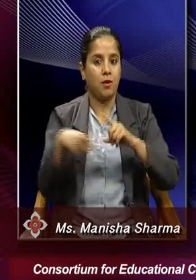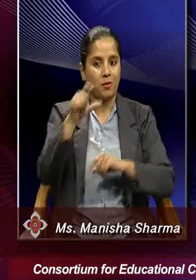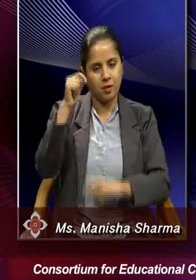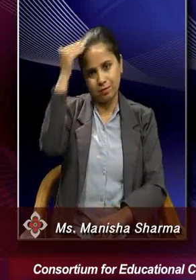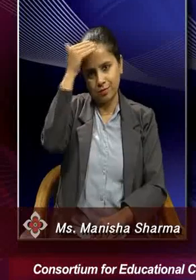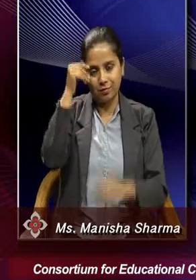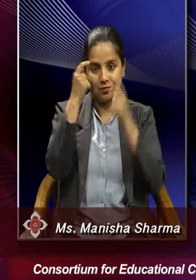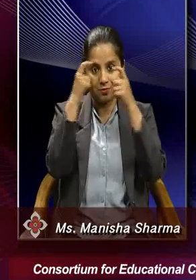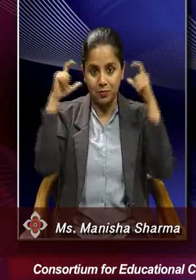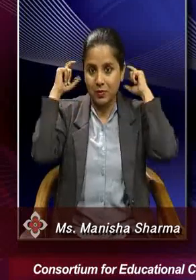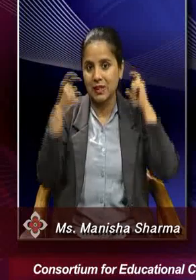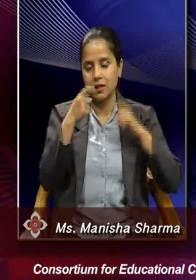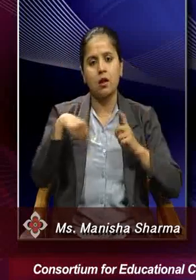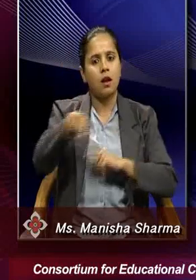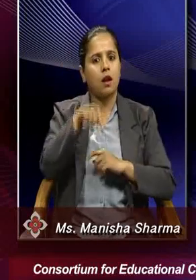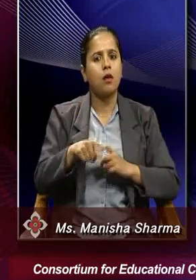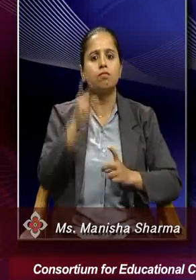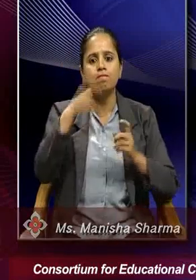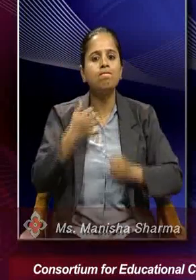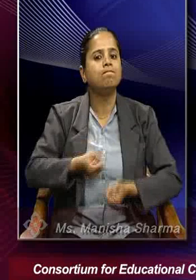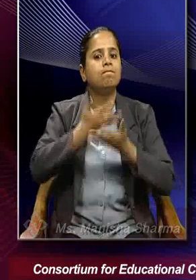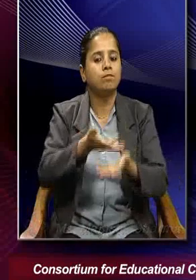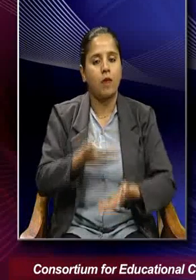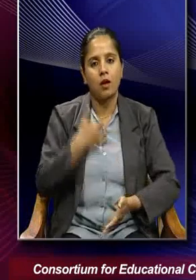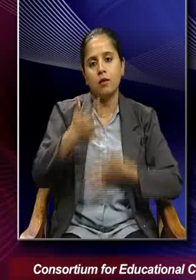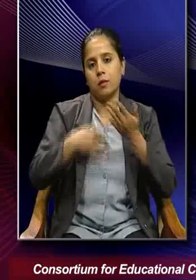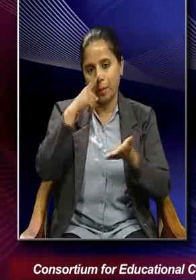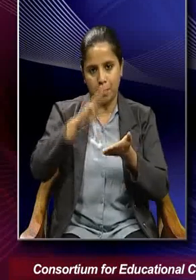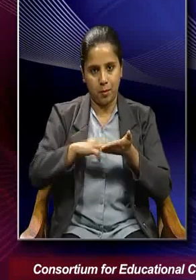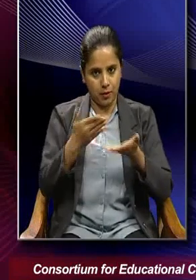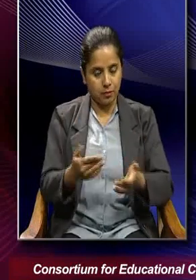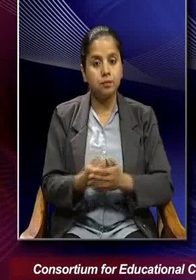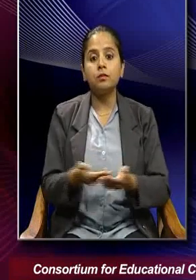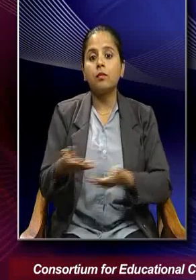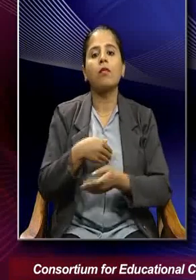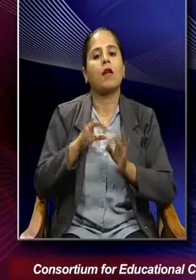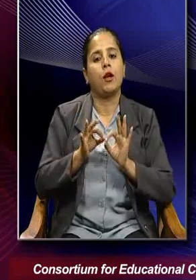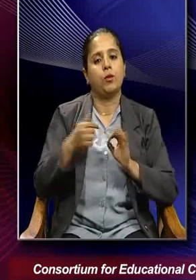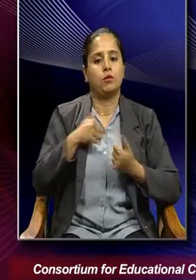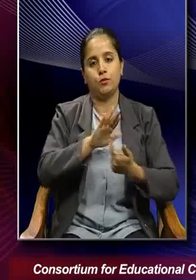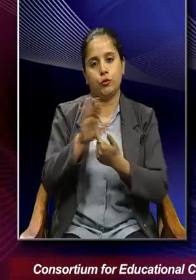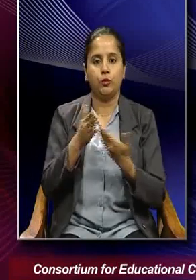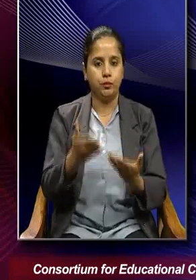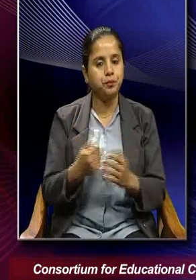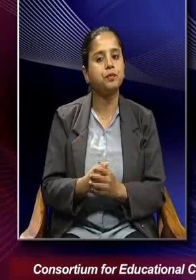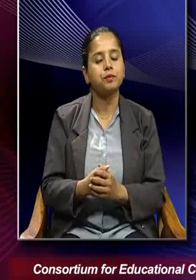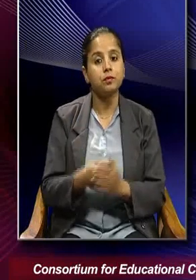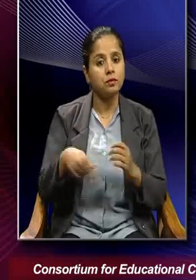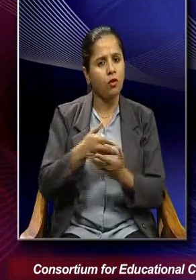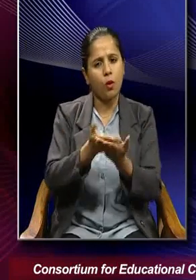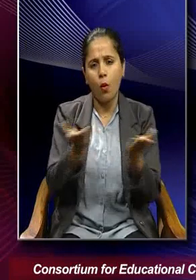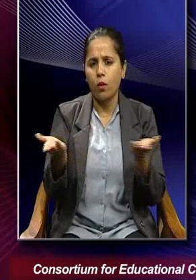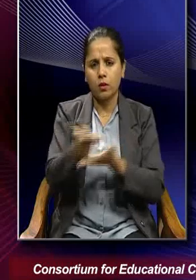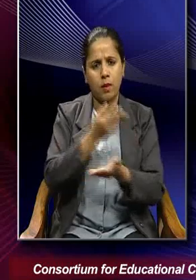symbolic expression, and on the studio we have Manisha Sharma with us as an interpreter. And as all of us